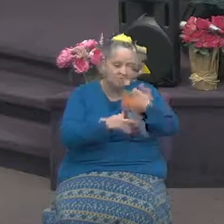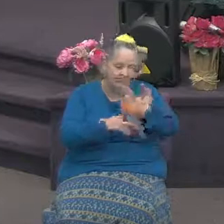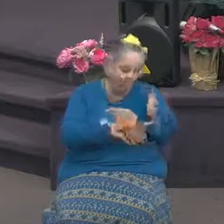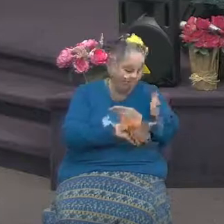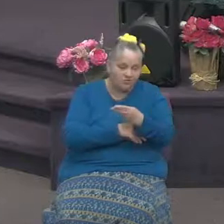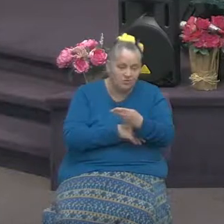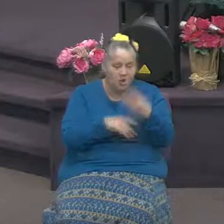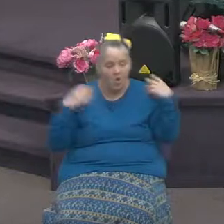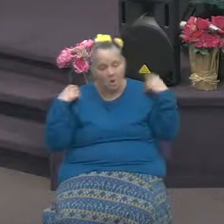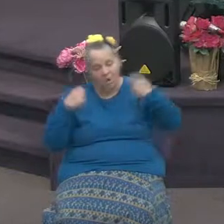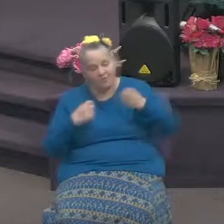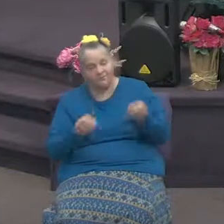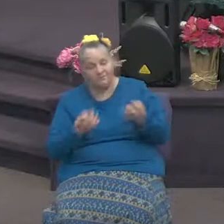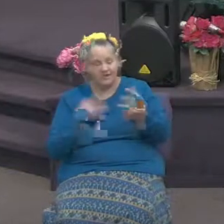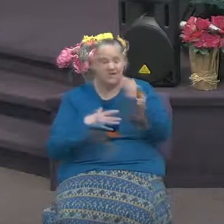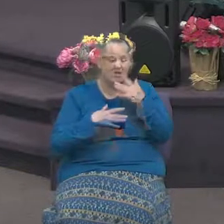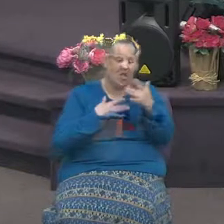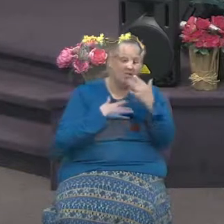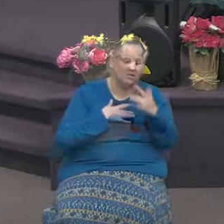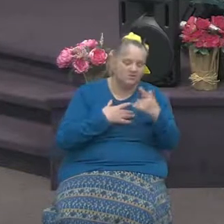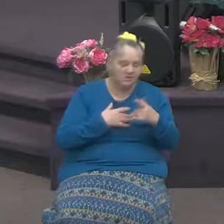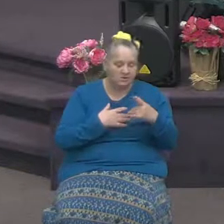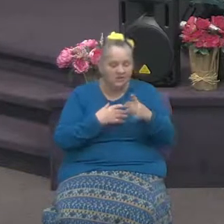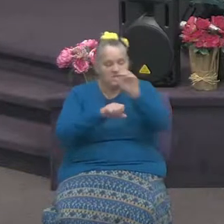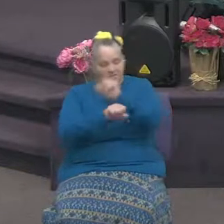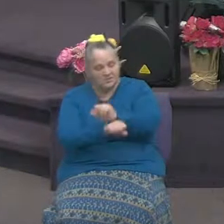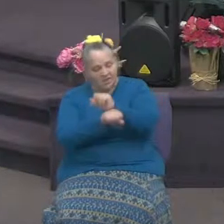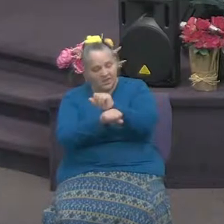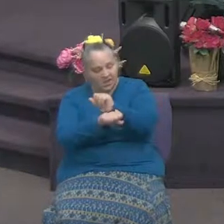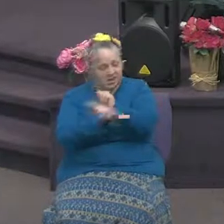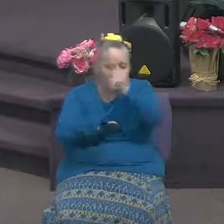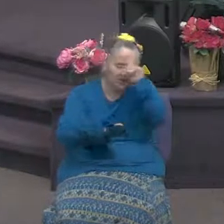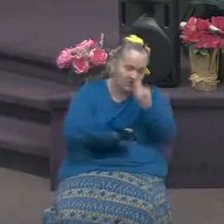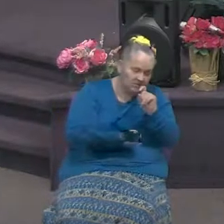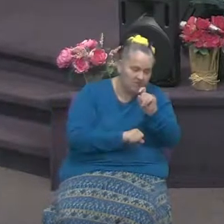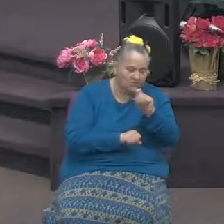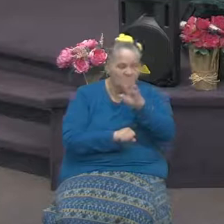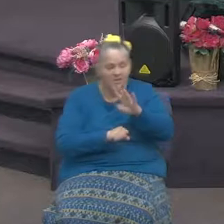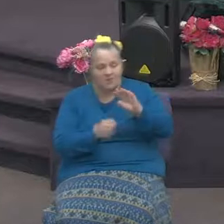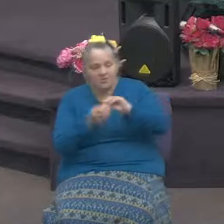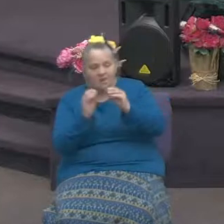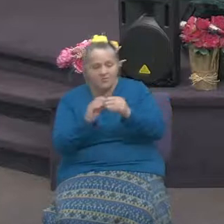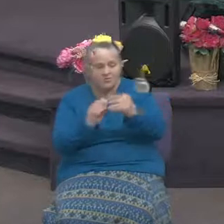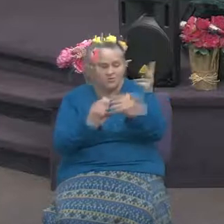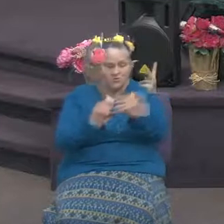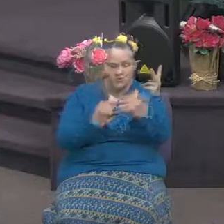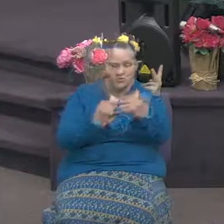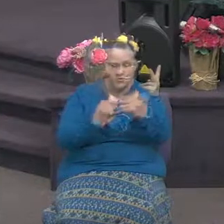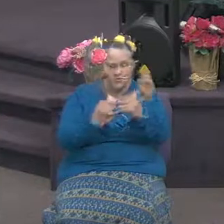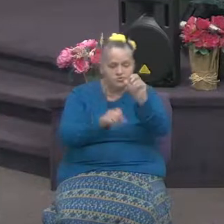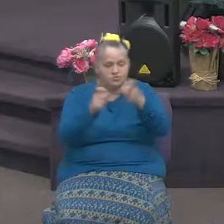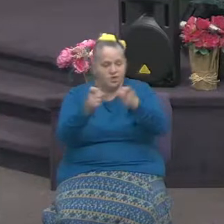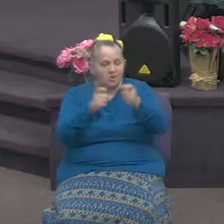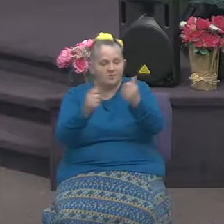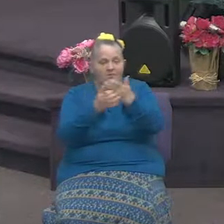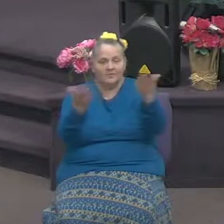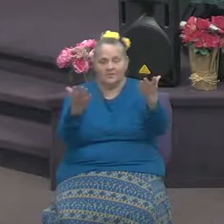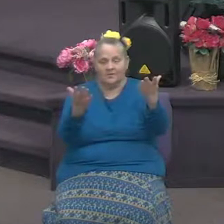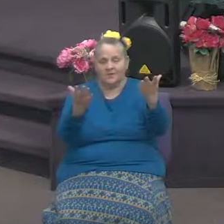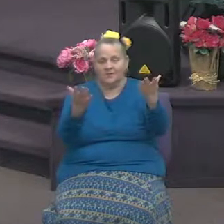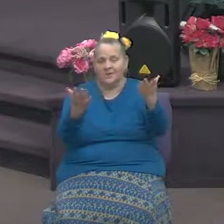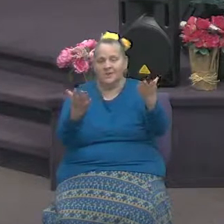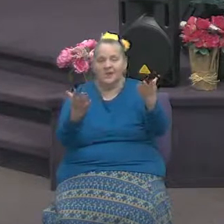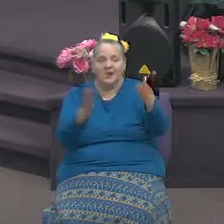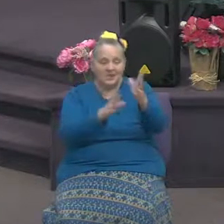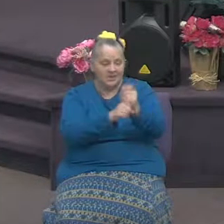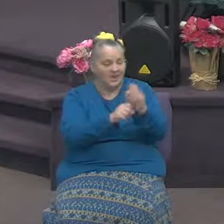happened with Joseph and how he ended up in slavery, went to Egypt, and ended up being the number two man in charge of everything.